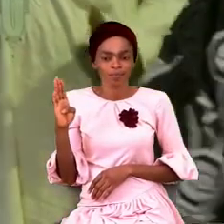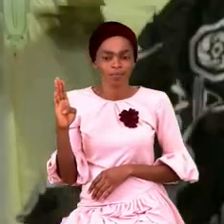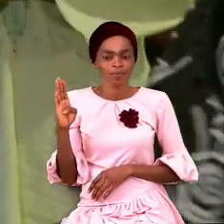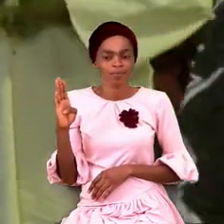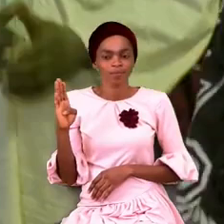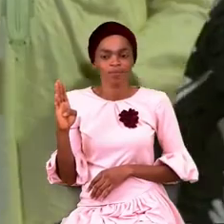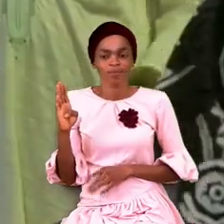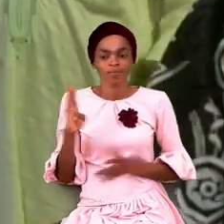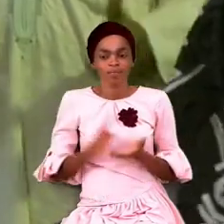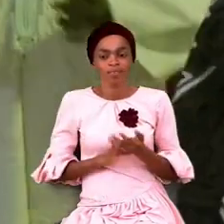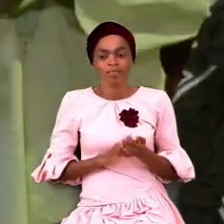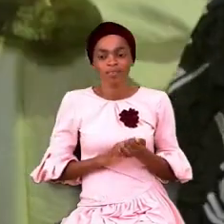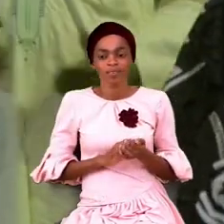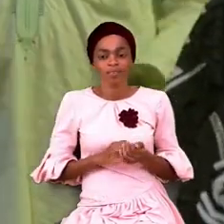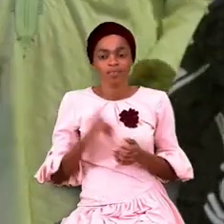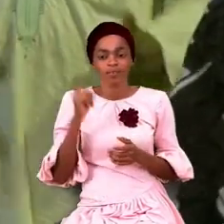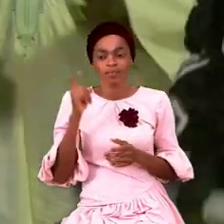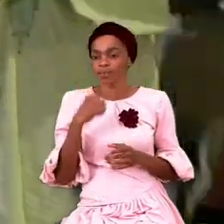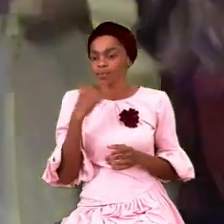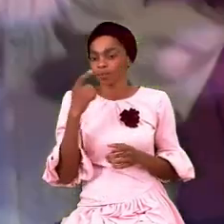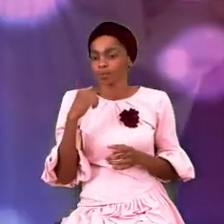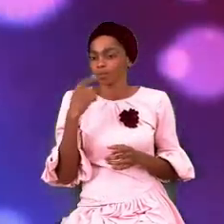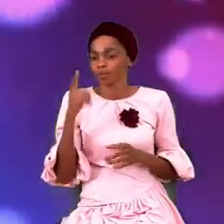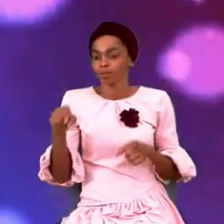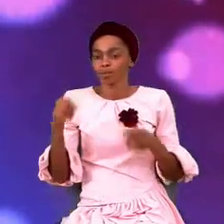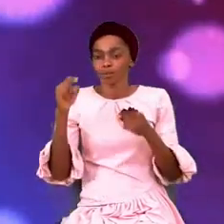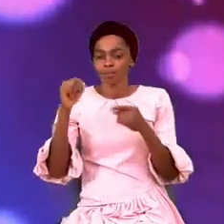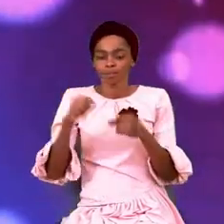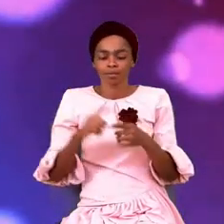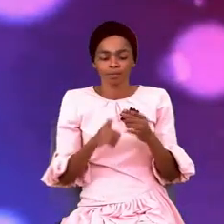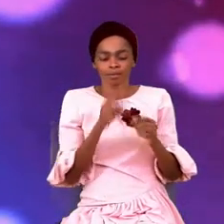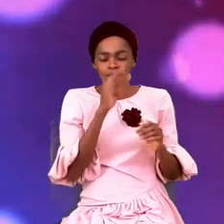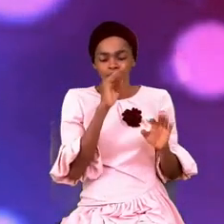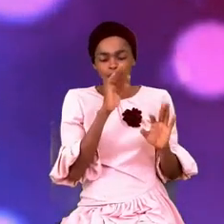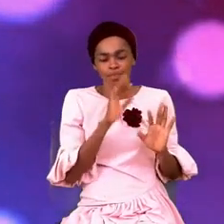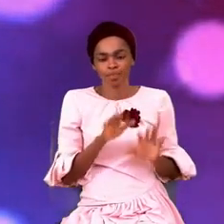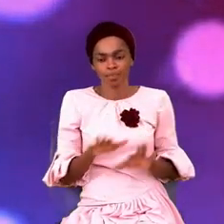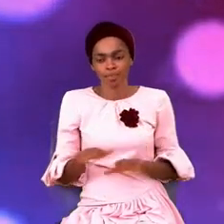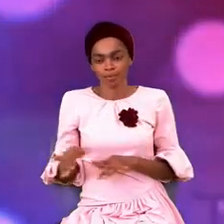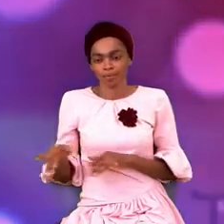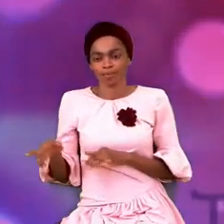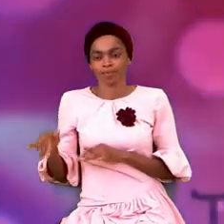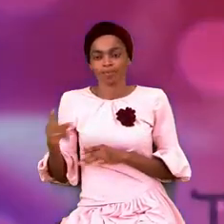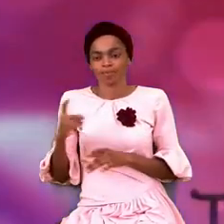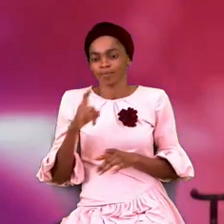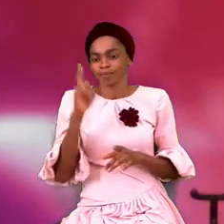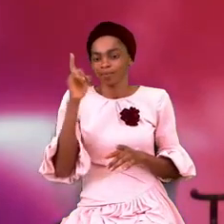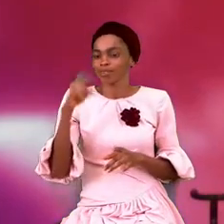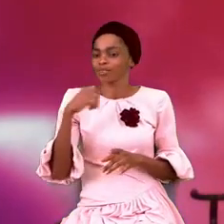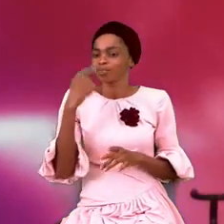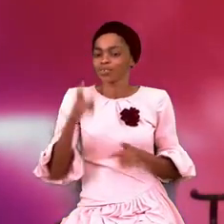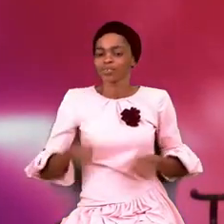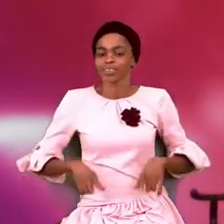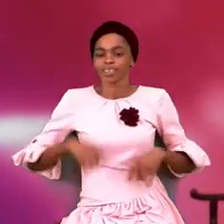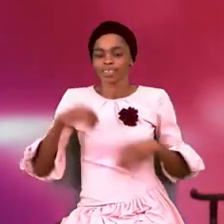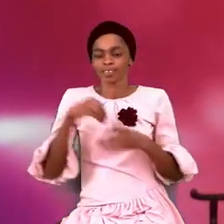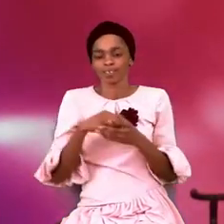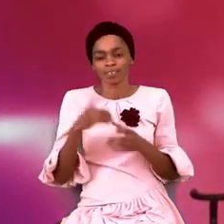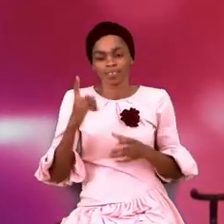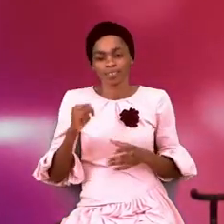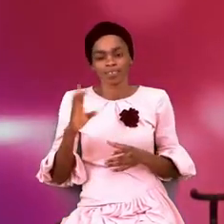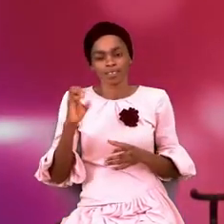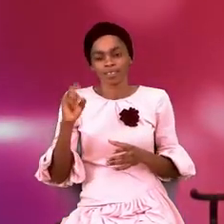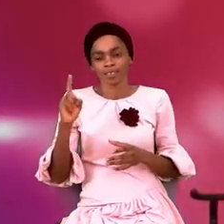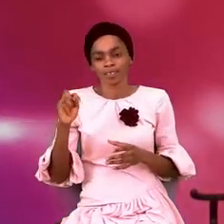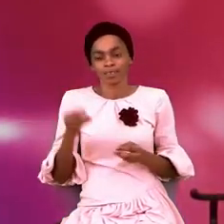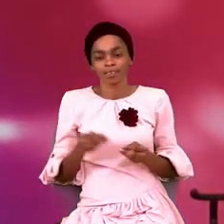you who live in the coastlands, yeah. If you live in the city, everyone, lift